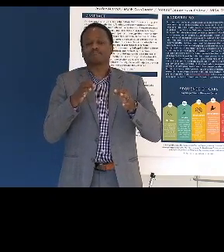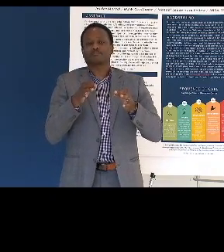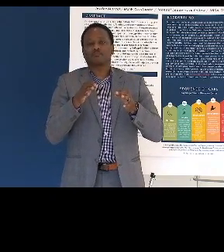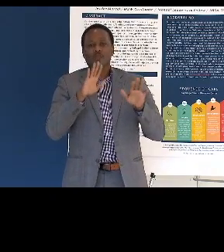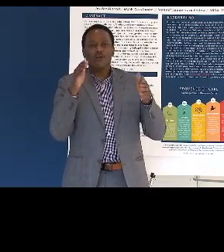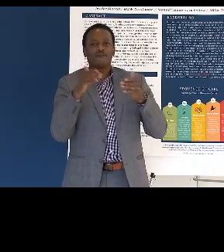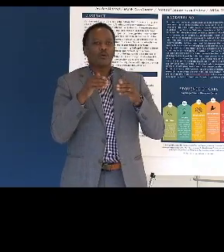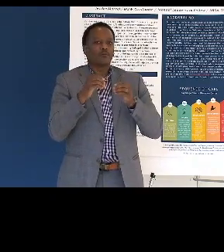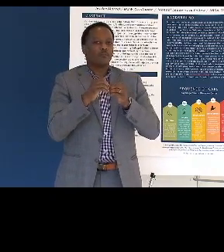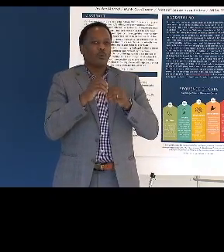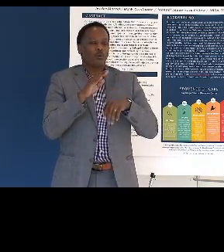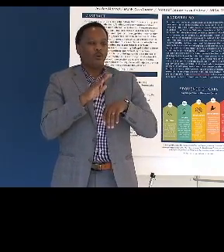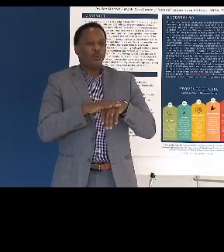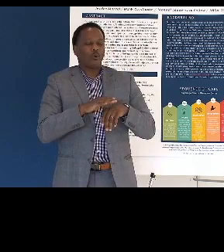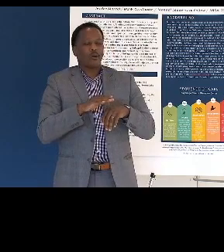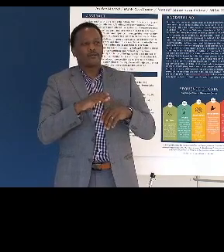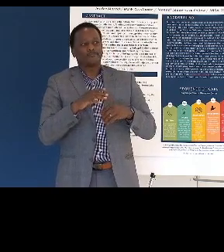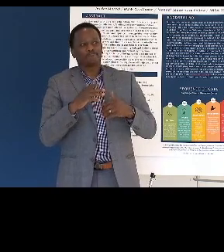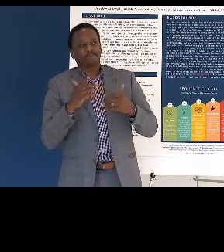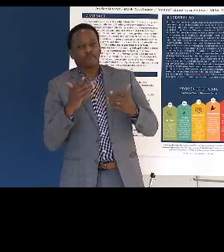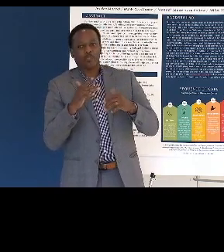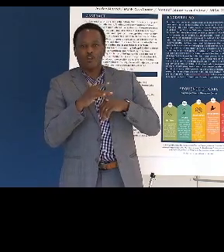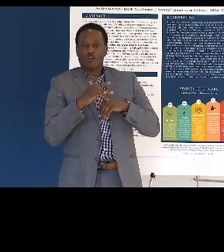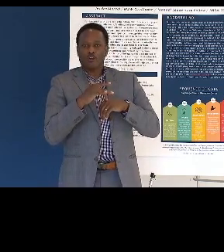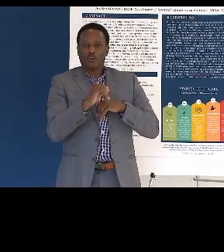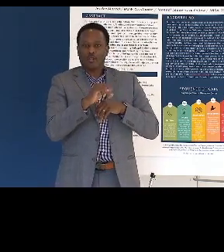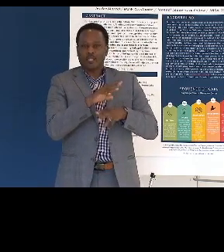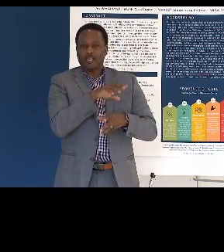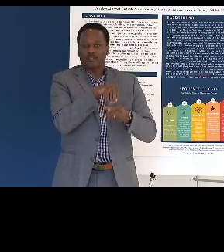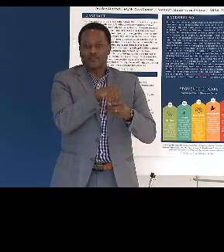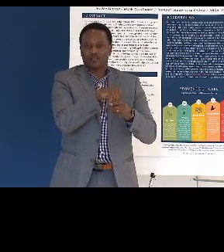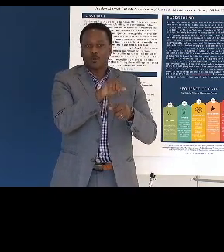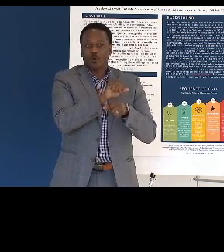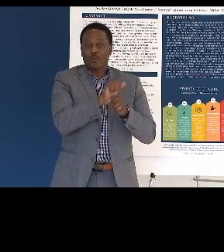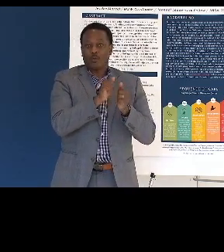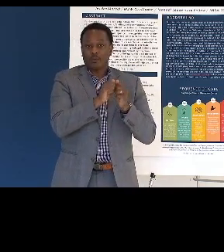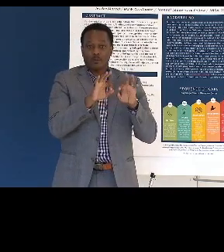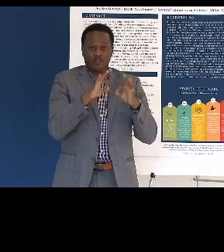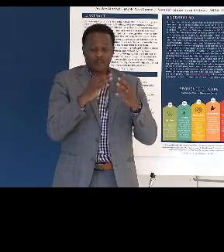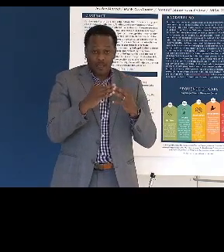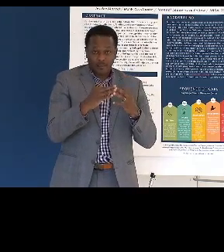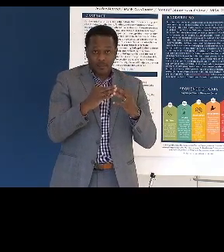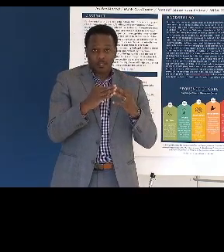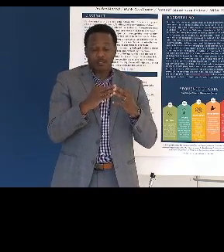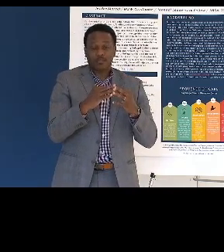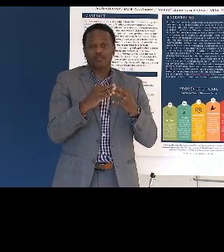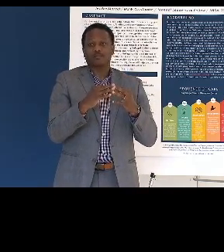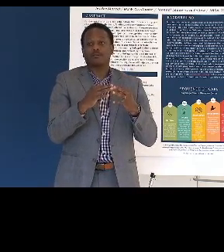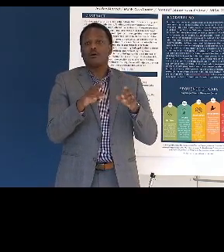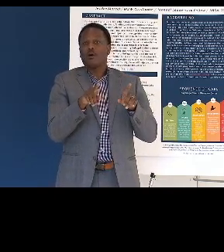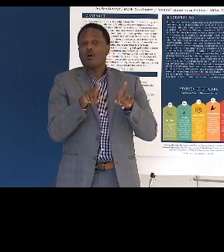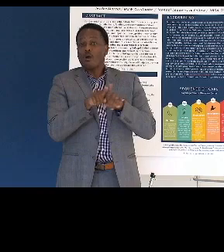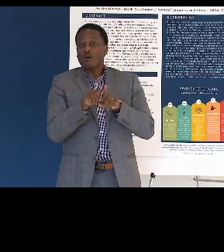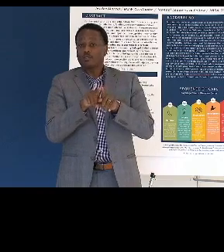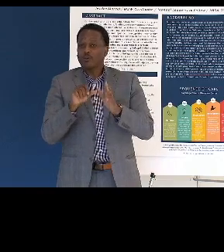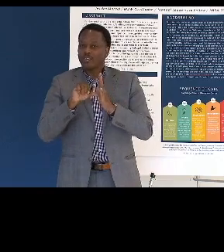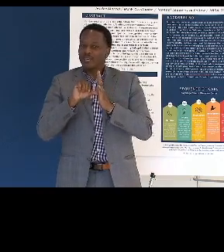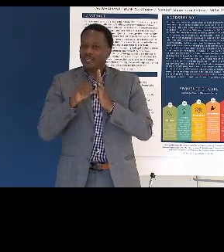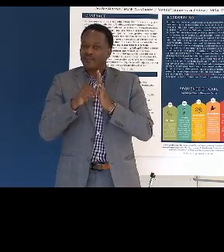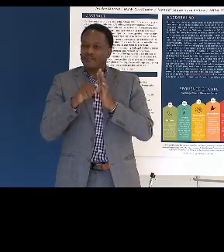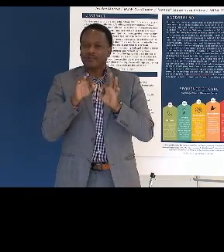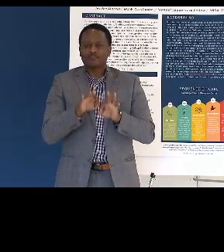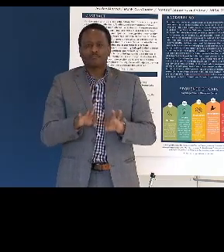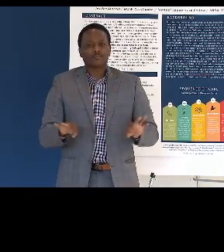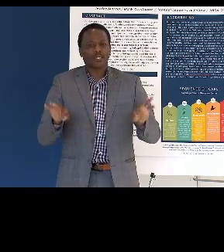focus on early intervention, working with families, and also emphasizes the importance